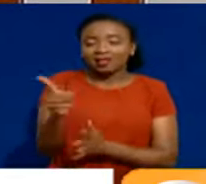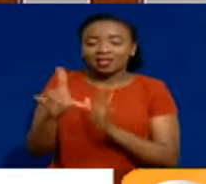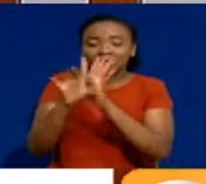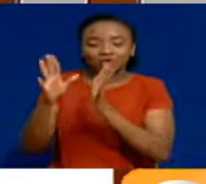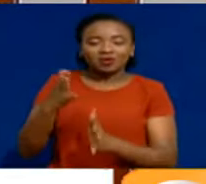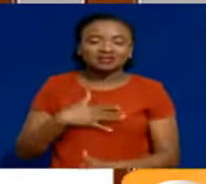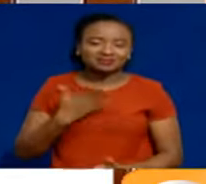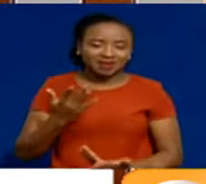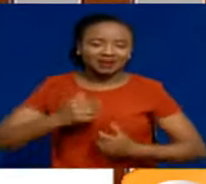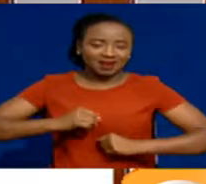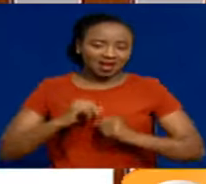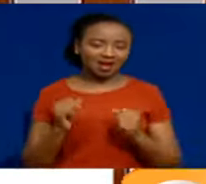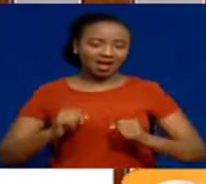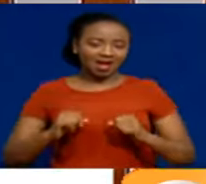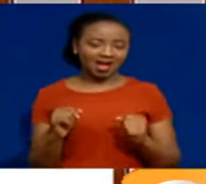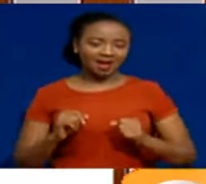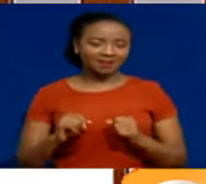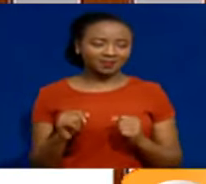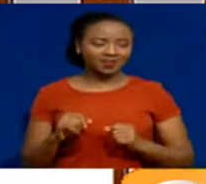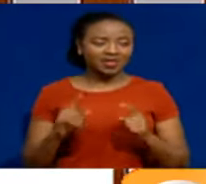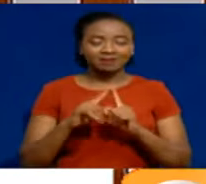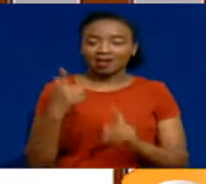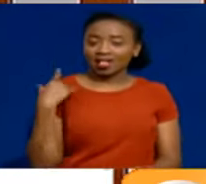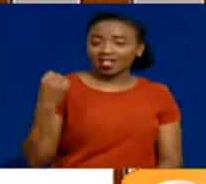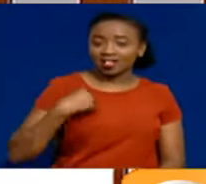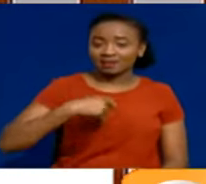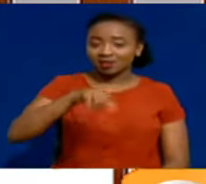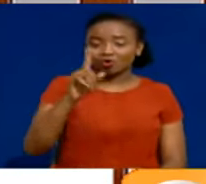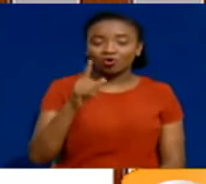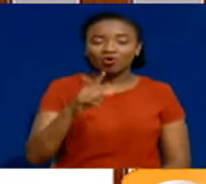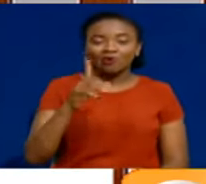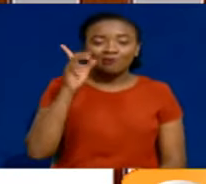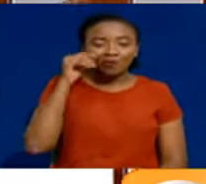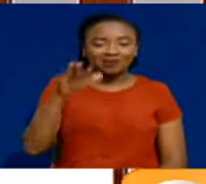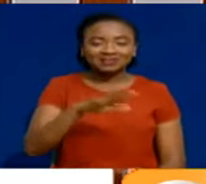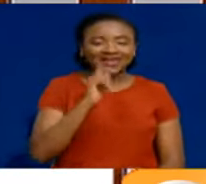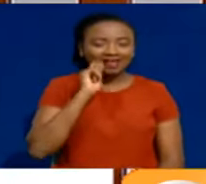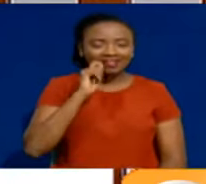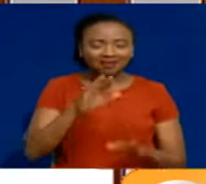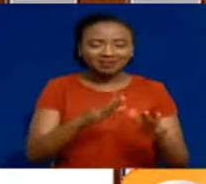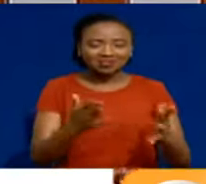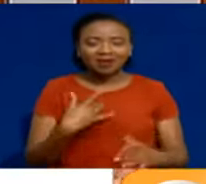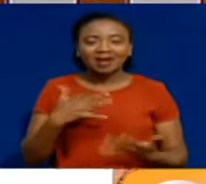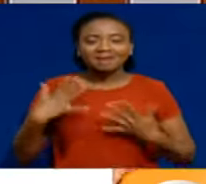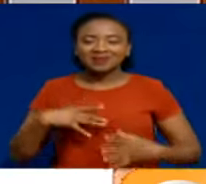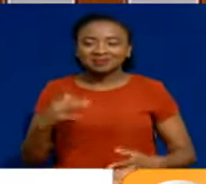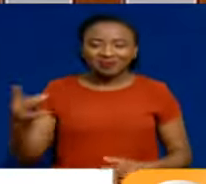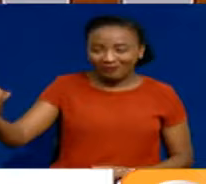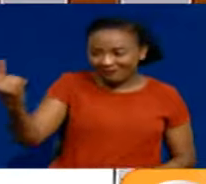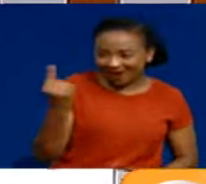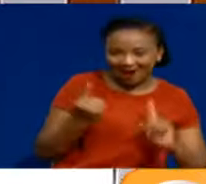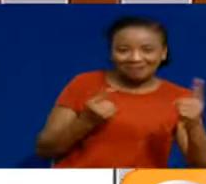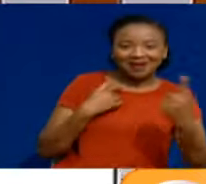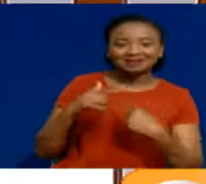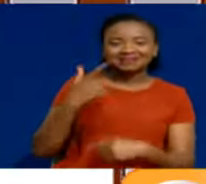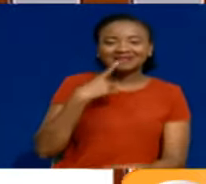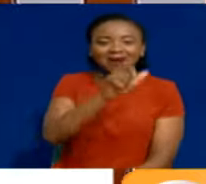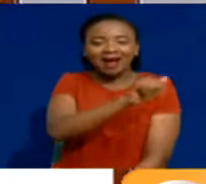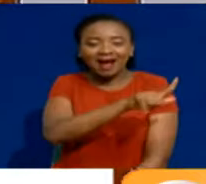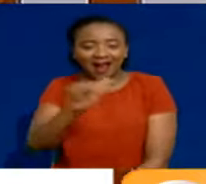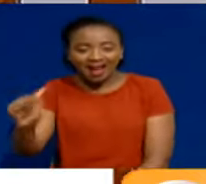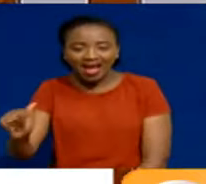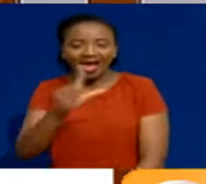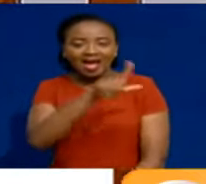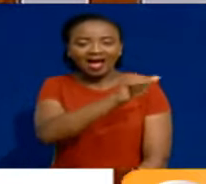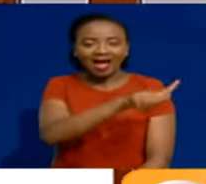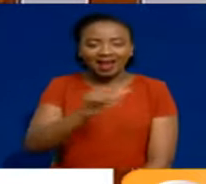everybody is happy about it. Recently, I was in Mombasa at Nyamachoma place. Everybody was coming to me, Allah, Allah, and wants to